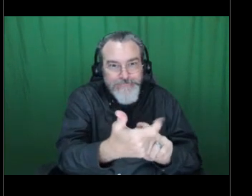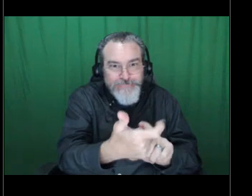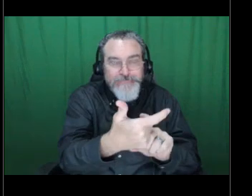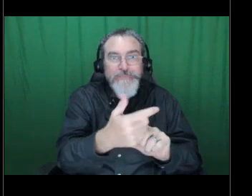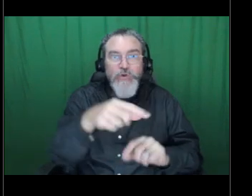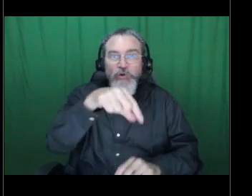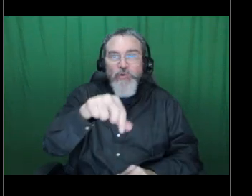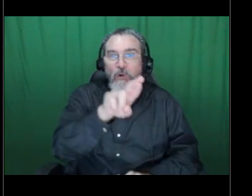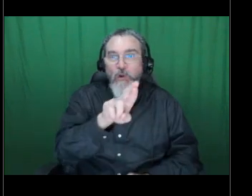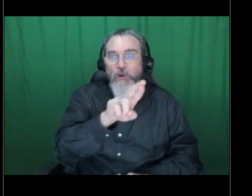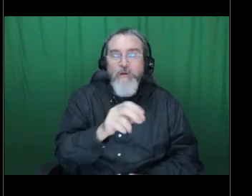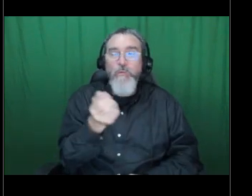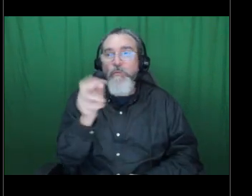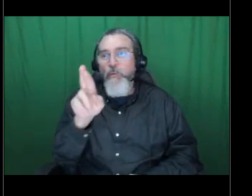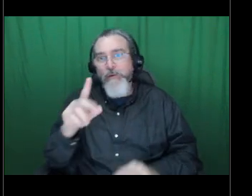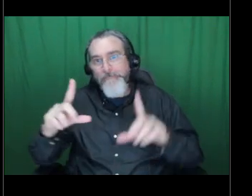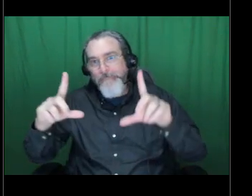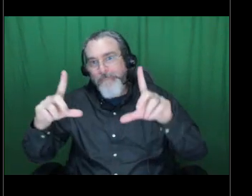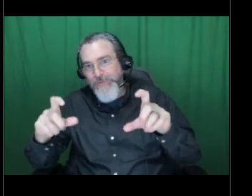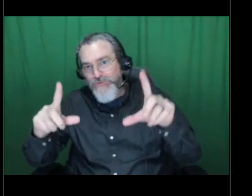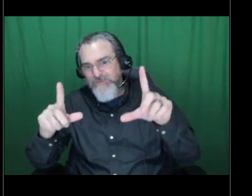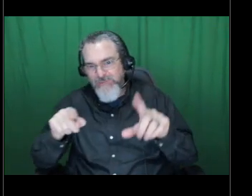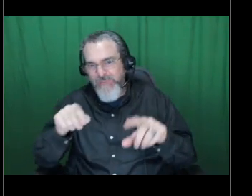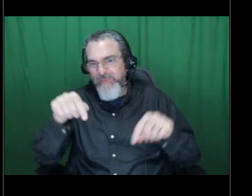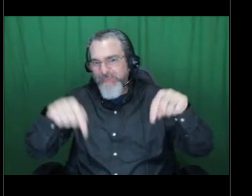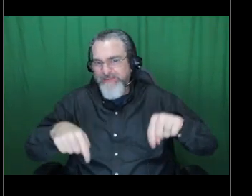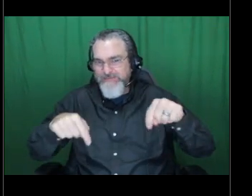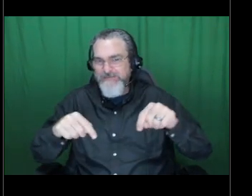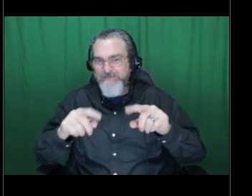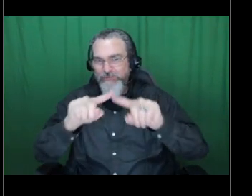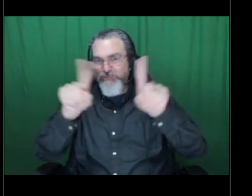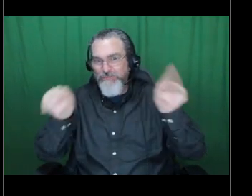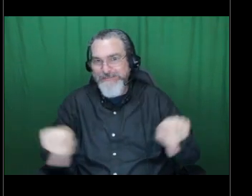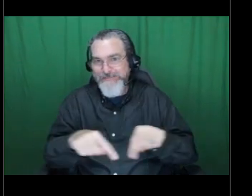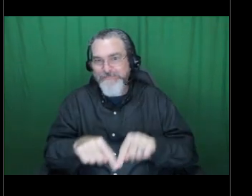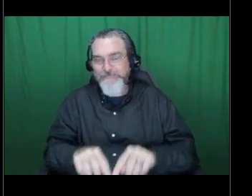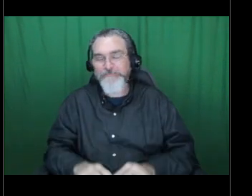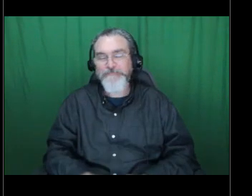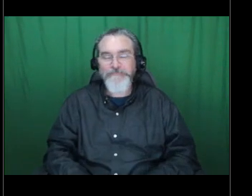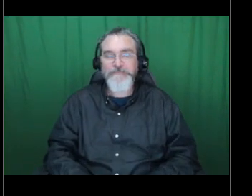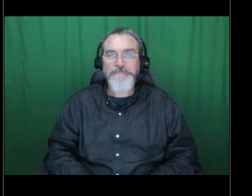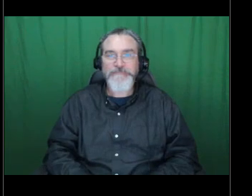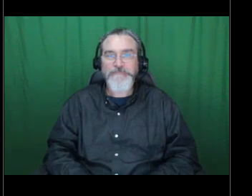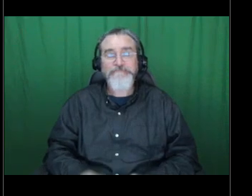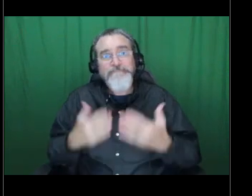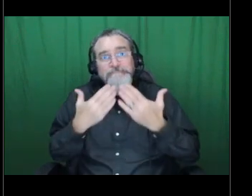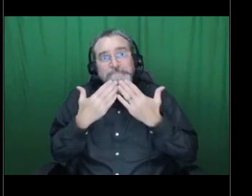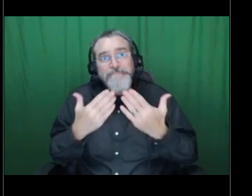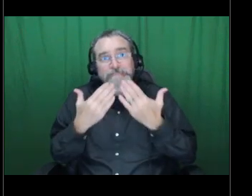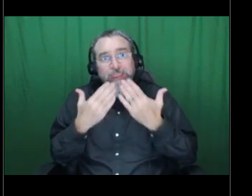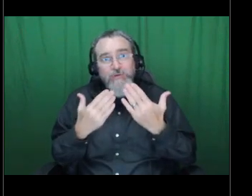or screenshot the contact information on the screen. Again, we thank you